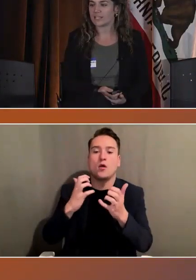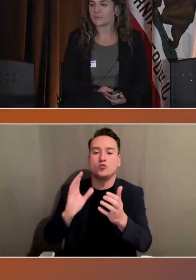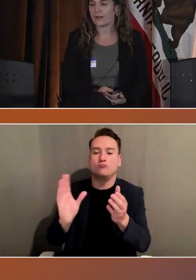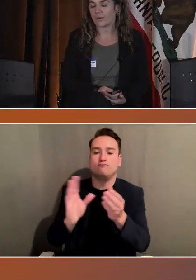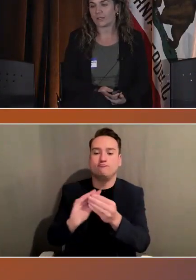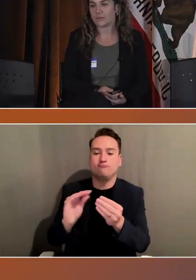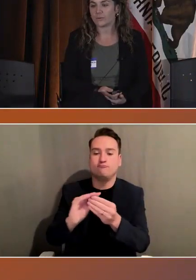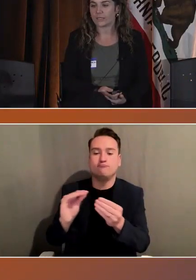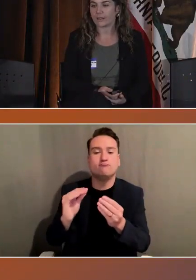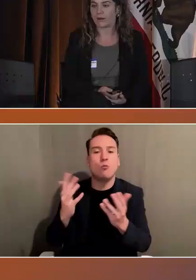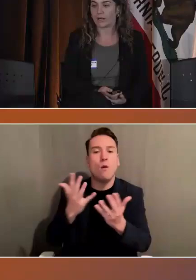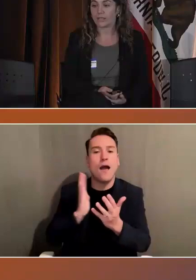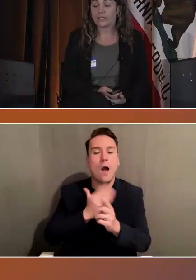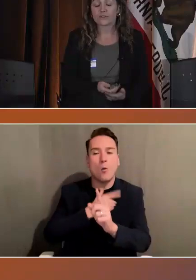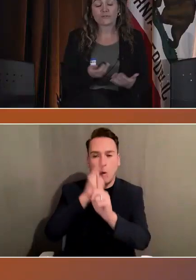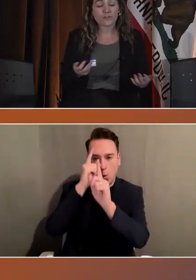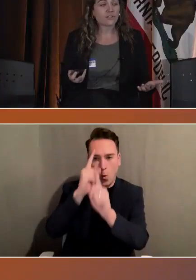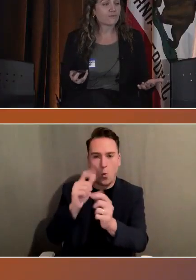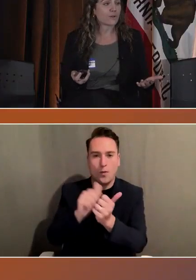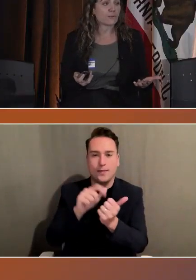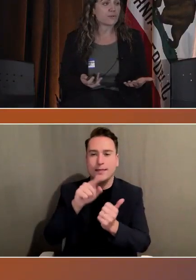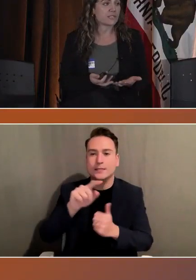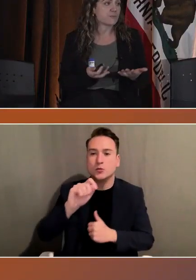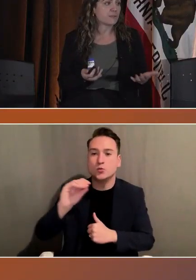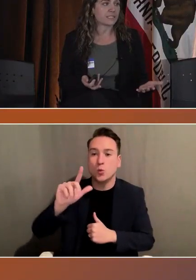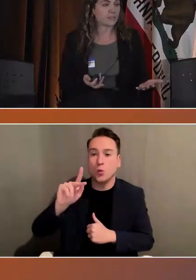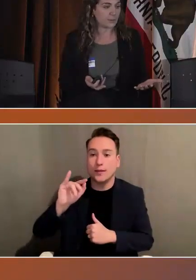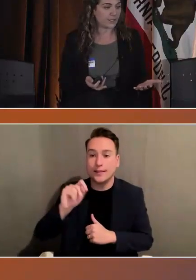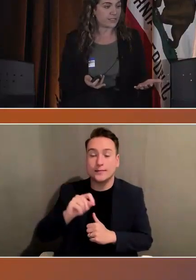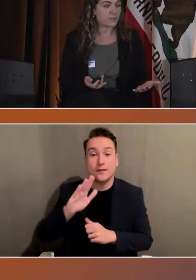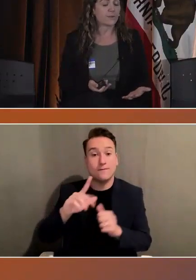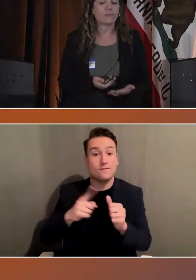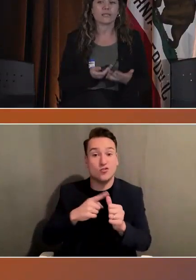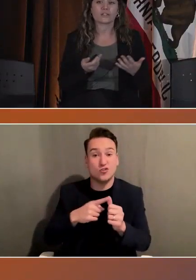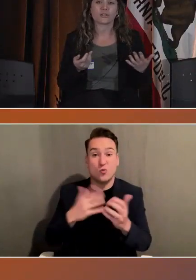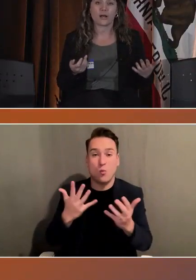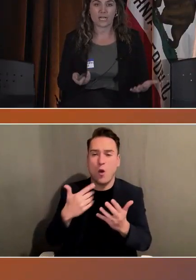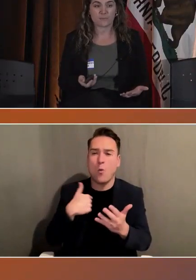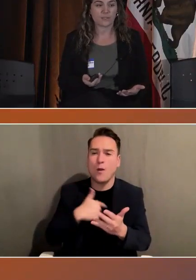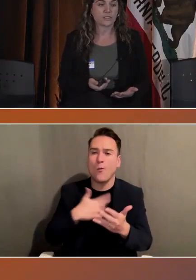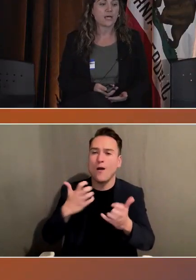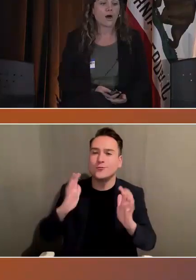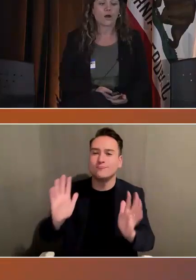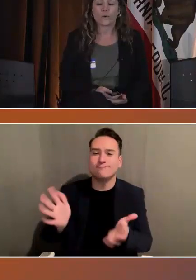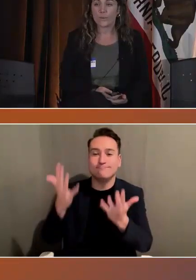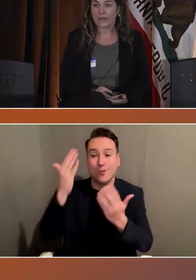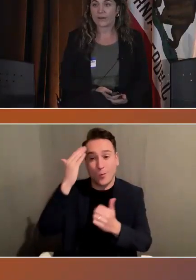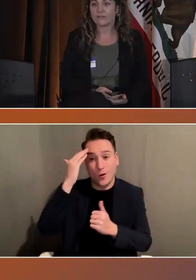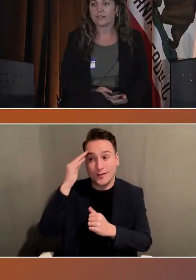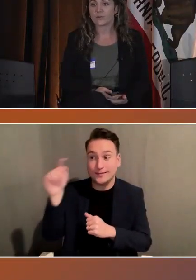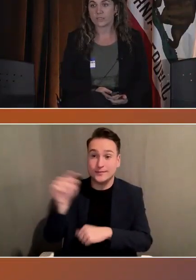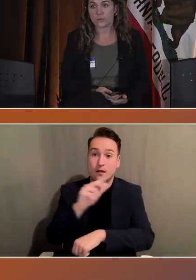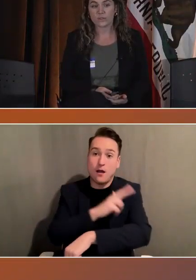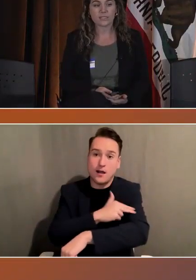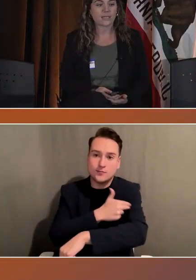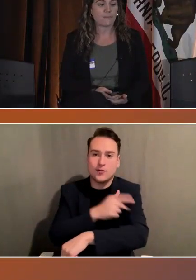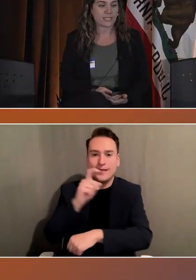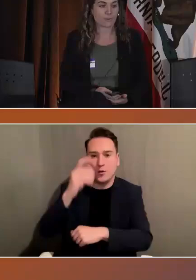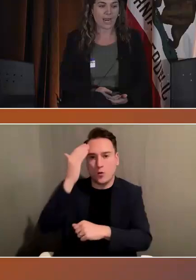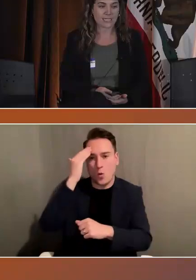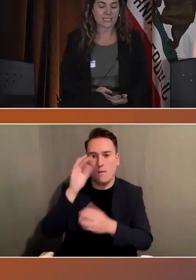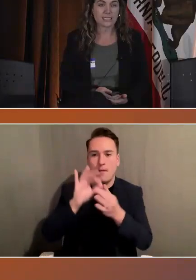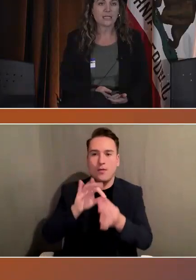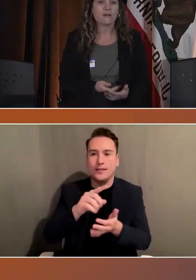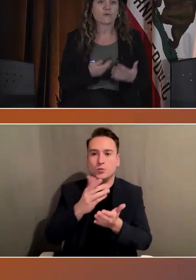this hospital equity toolkit are. So first and foremost, it's building awareness. We want to make sure that hospitals are aware of these resources and